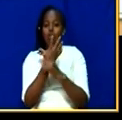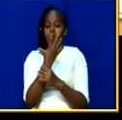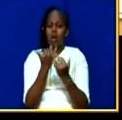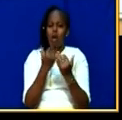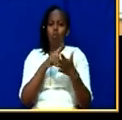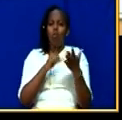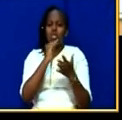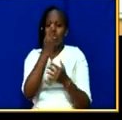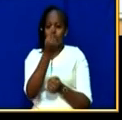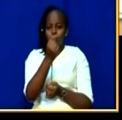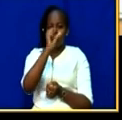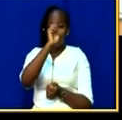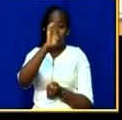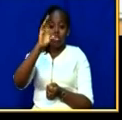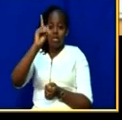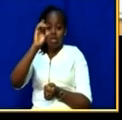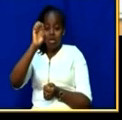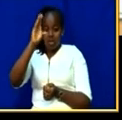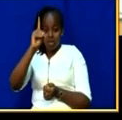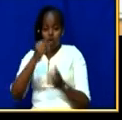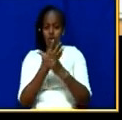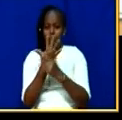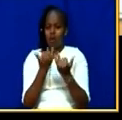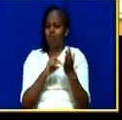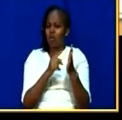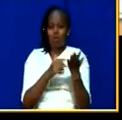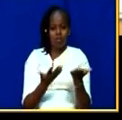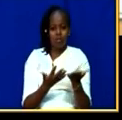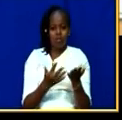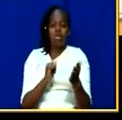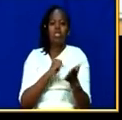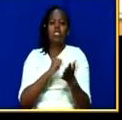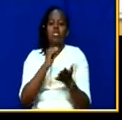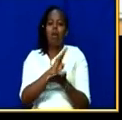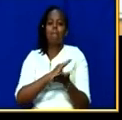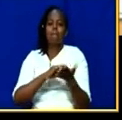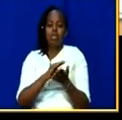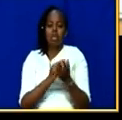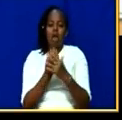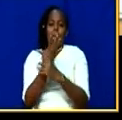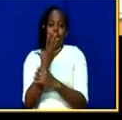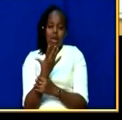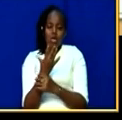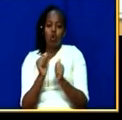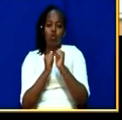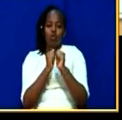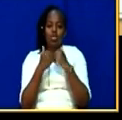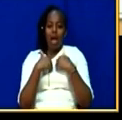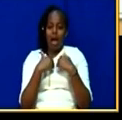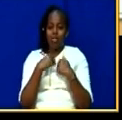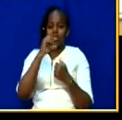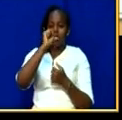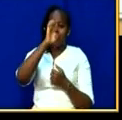what is a tiny seeded crop? A tiny seeded crop is basically a crop with seeds that are